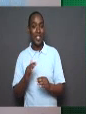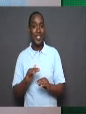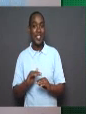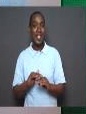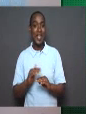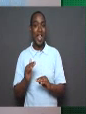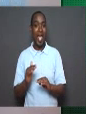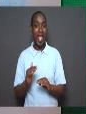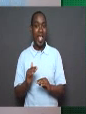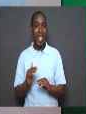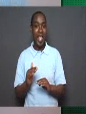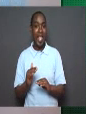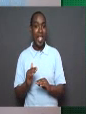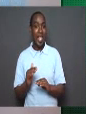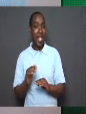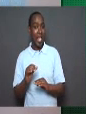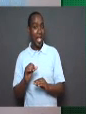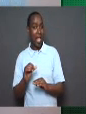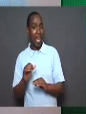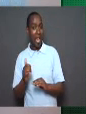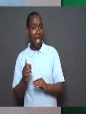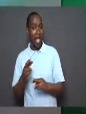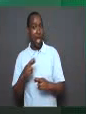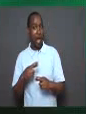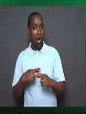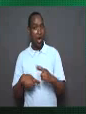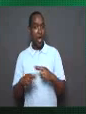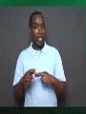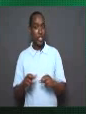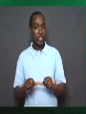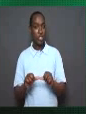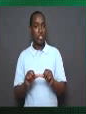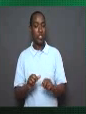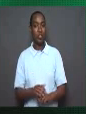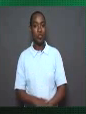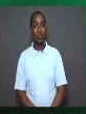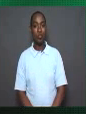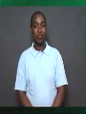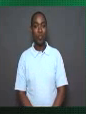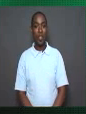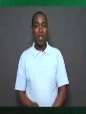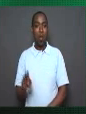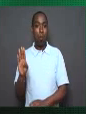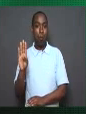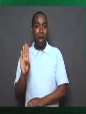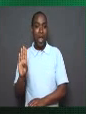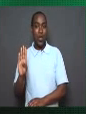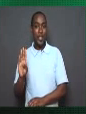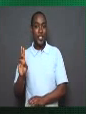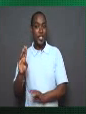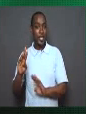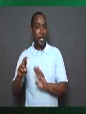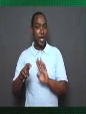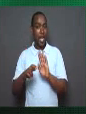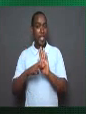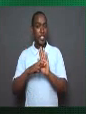in order to bring about a reaction. The Biuret reagent is